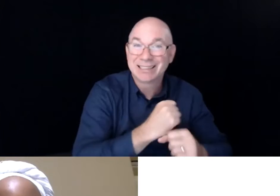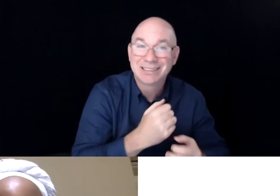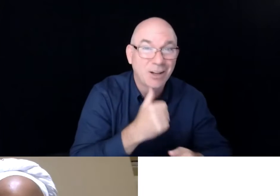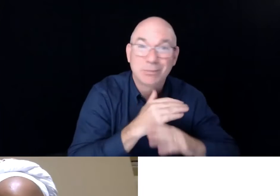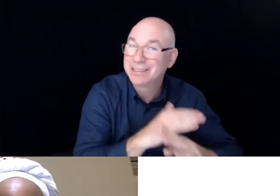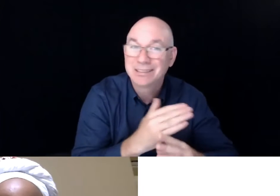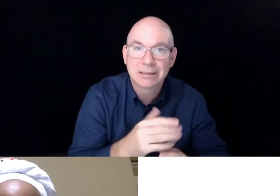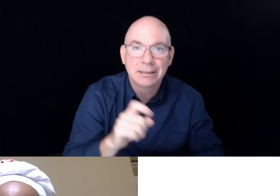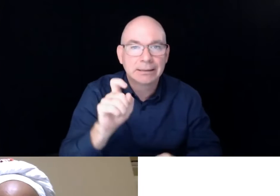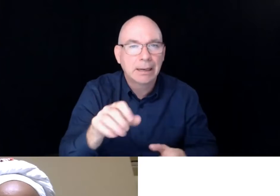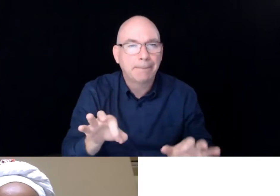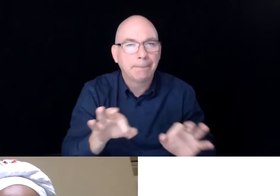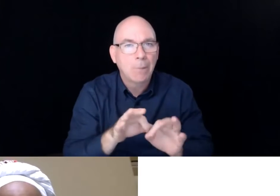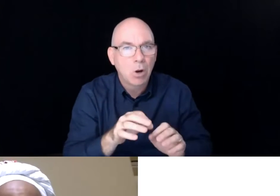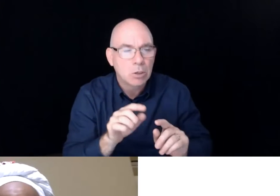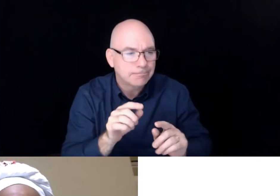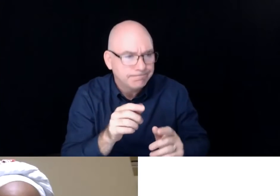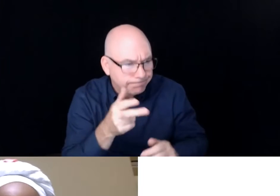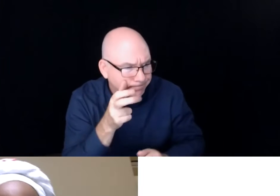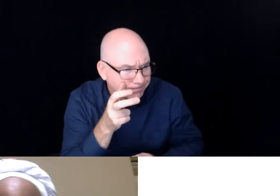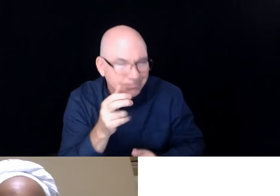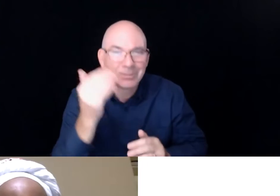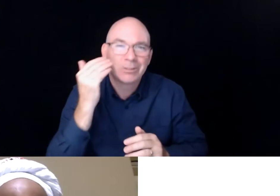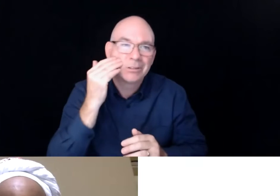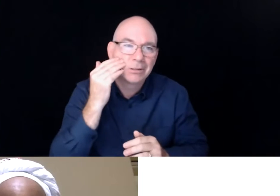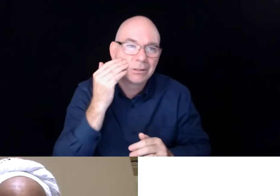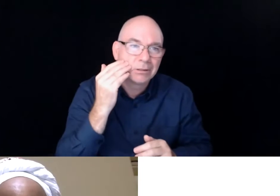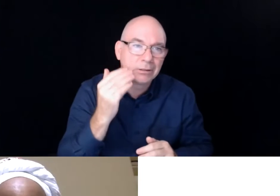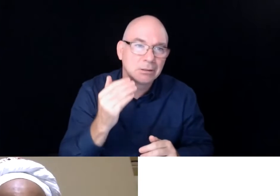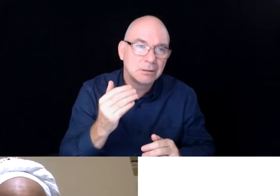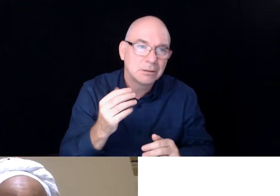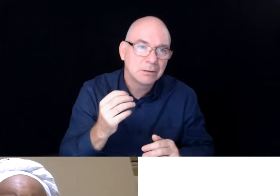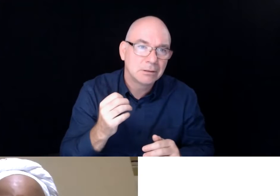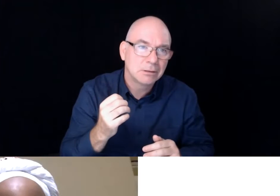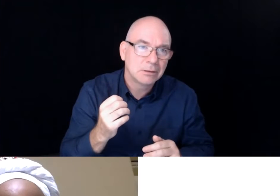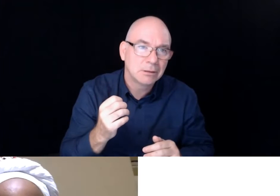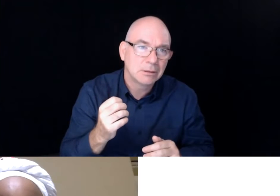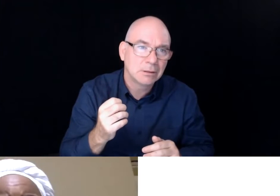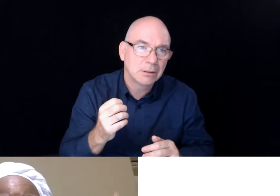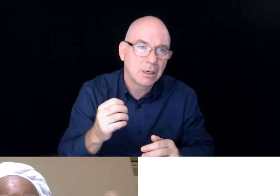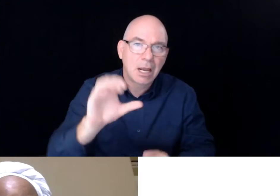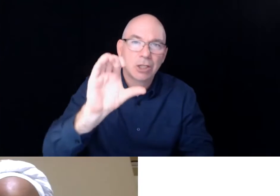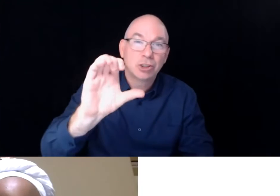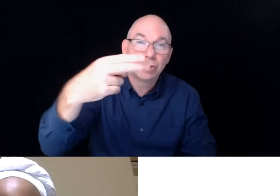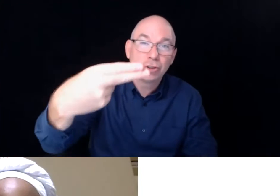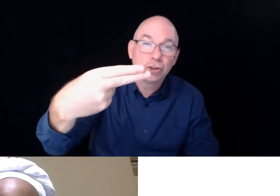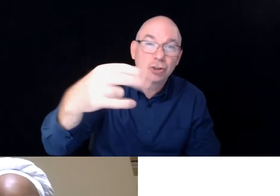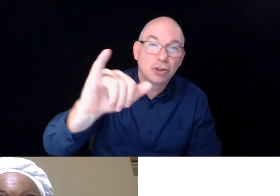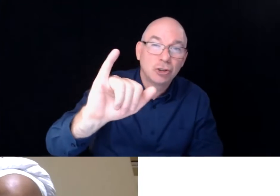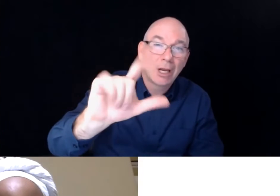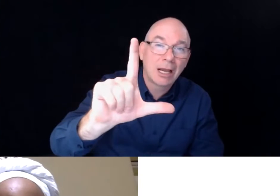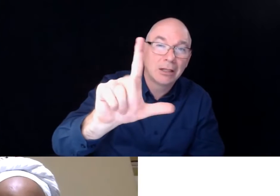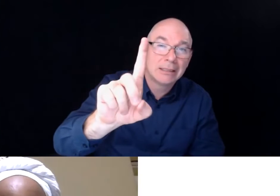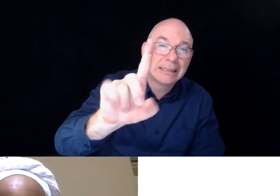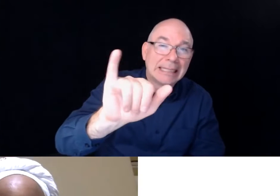to first listen, go to what is known as child. It's a movement that is growing called childism. Going to the level